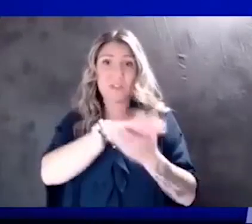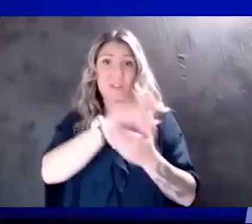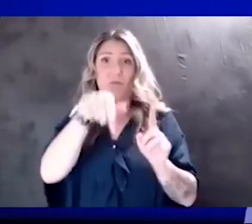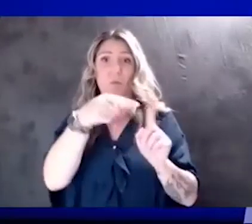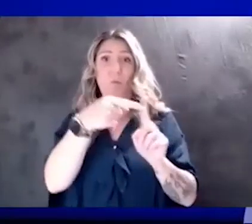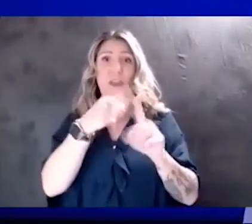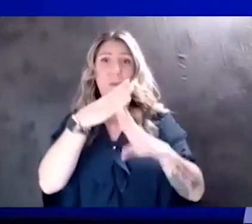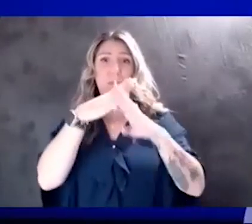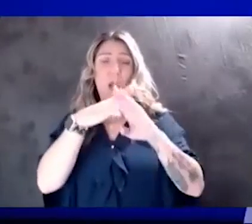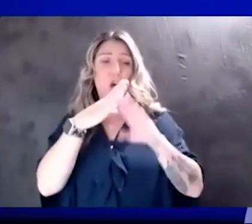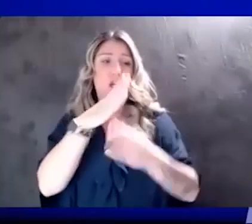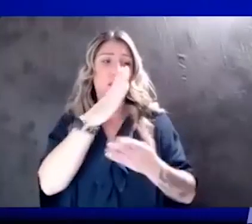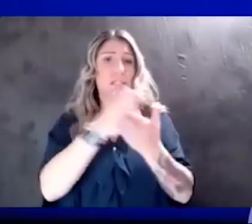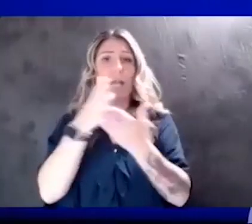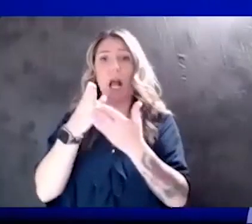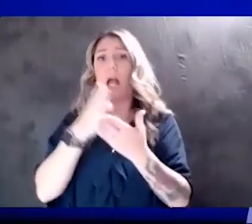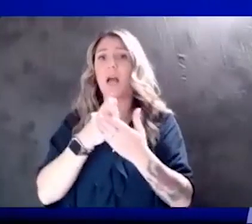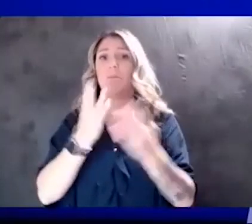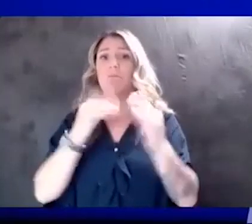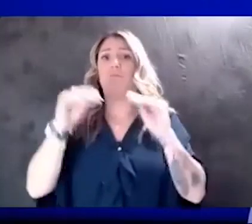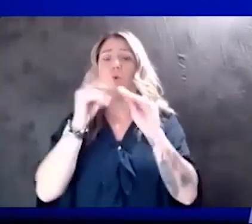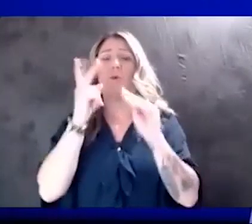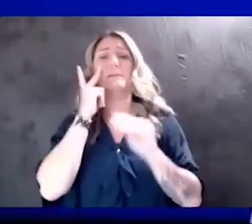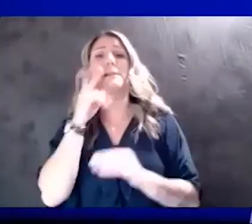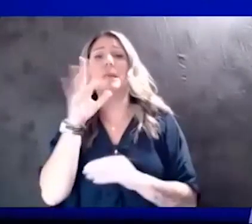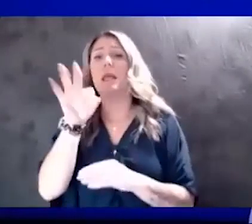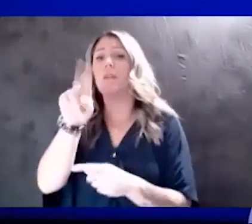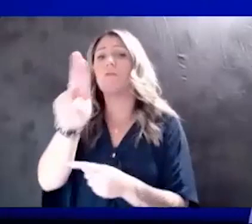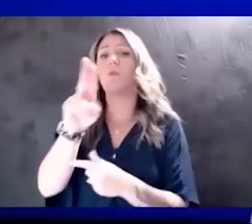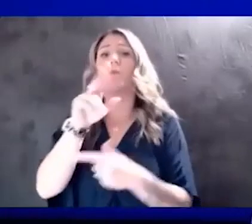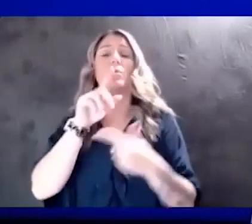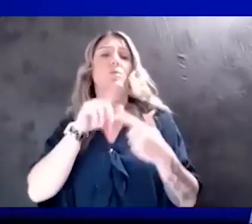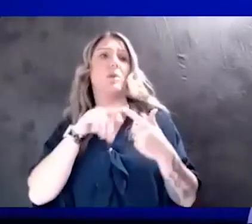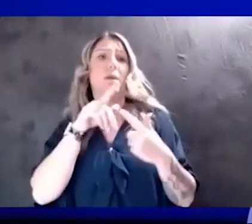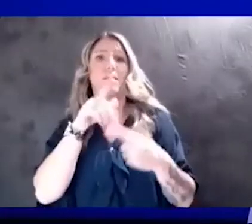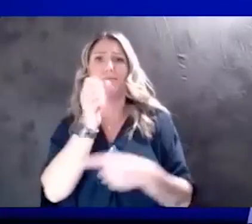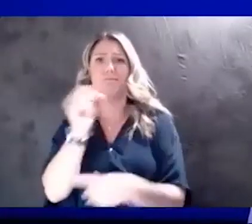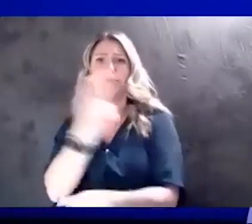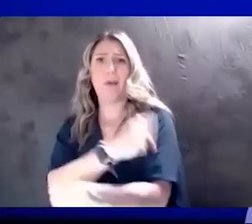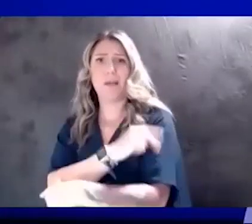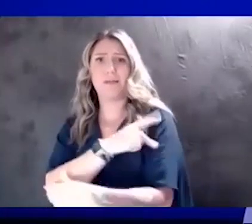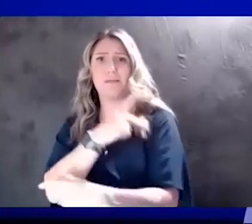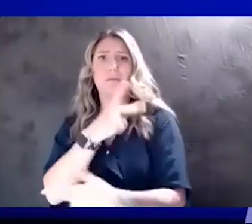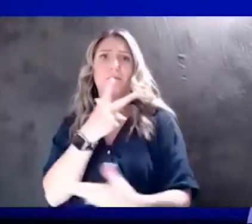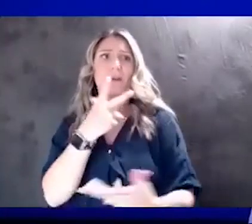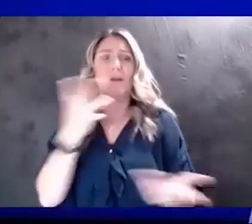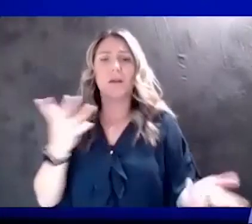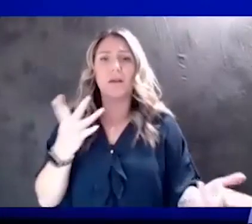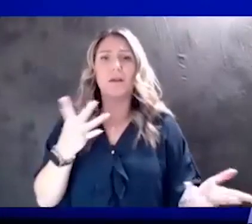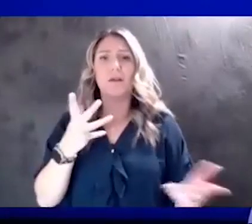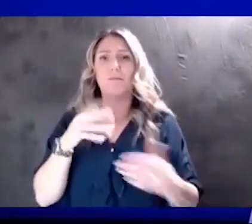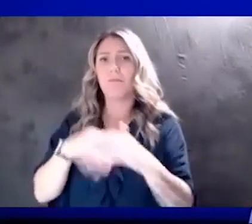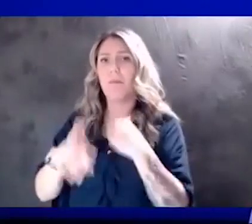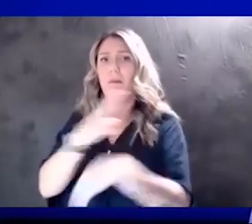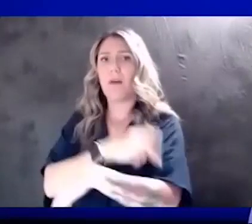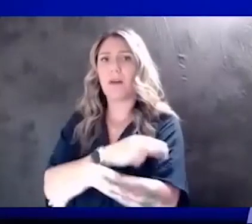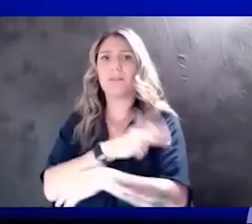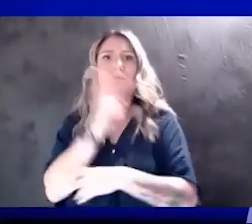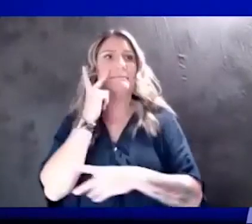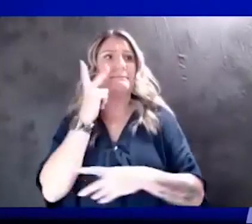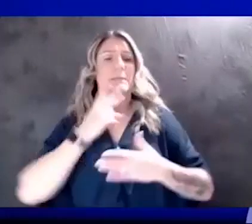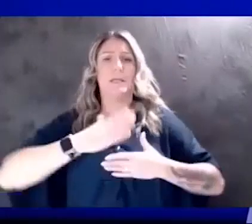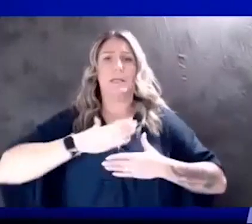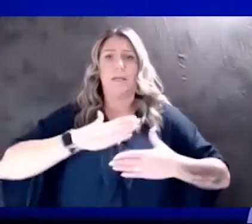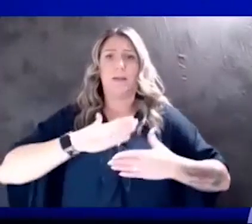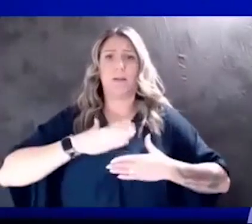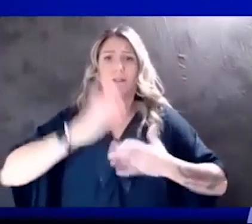more of the other two. And I can tell you, just seeing hospitalized patients right now, we're seeing all kinds of respiratory viruses, and